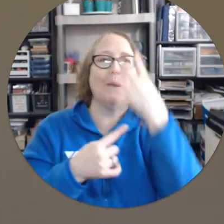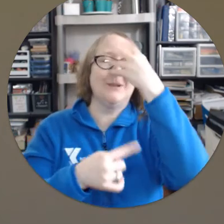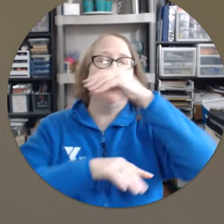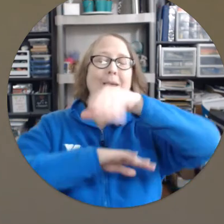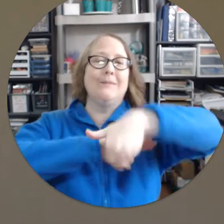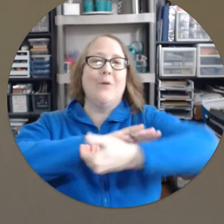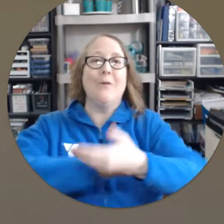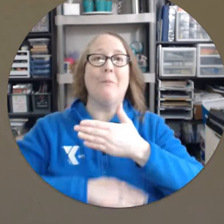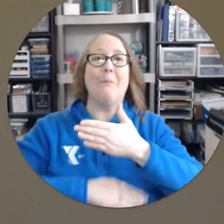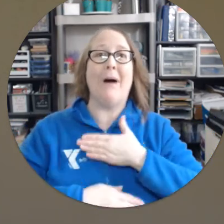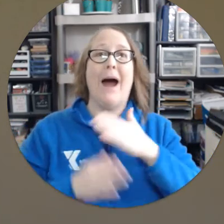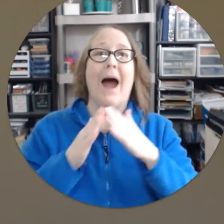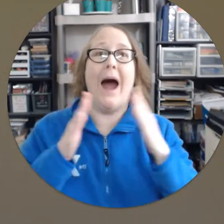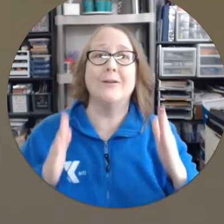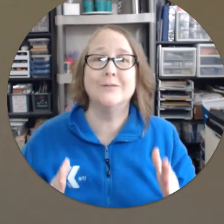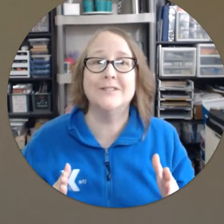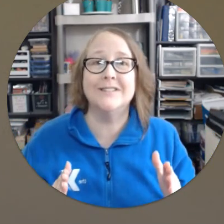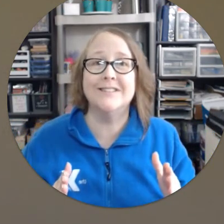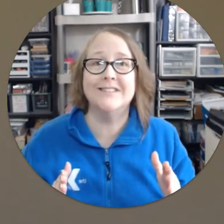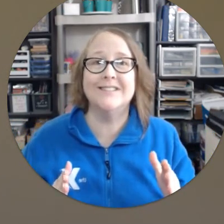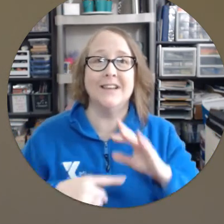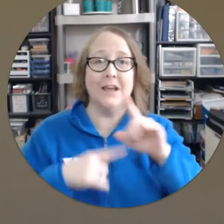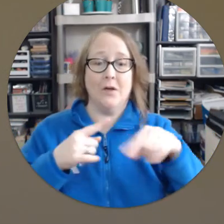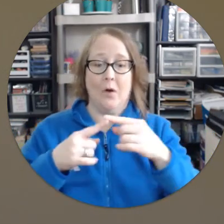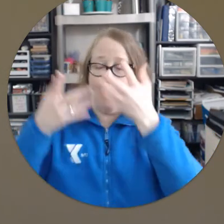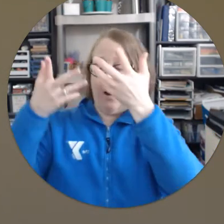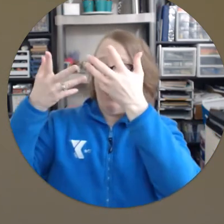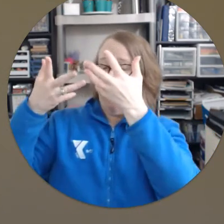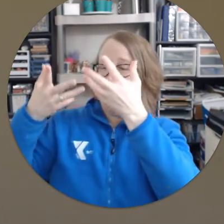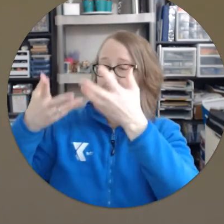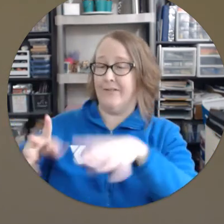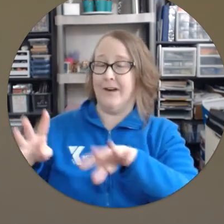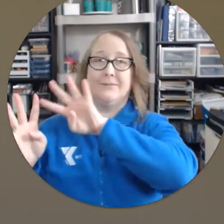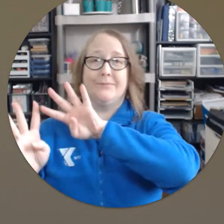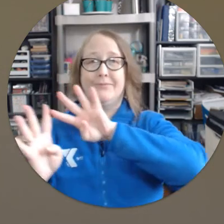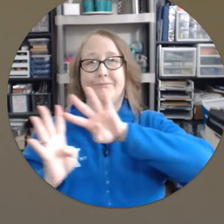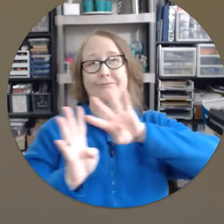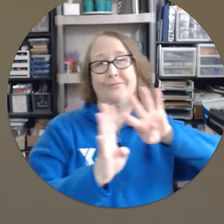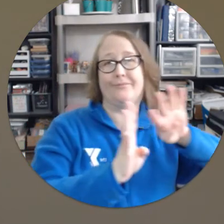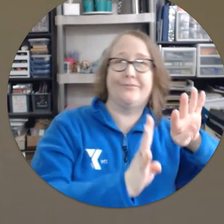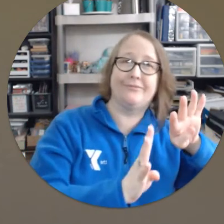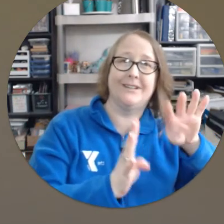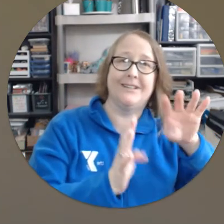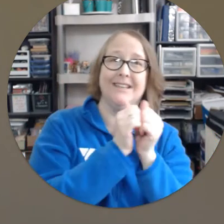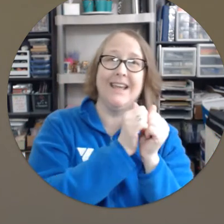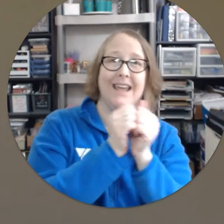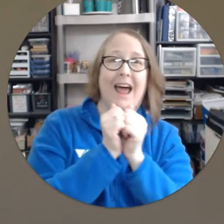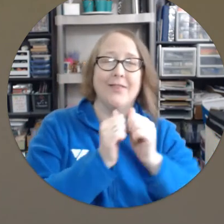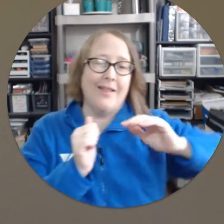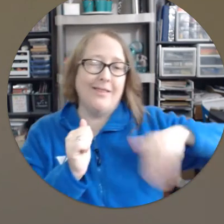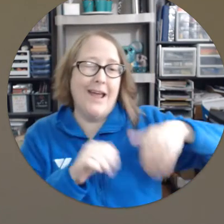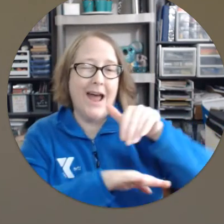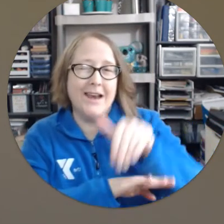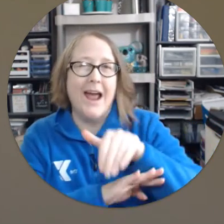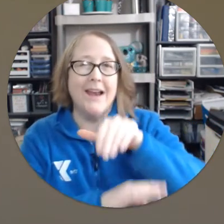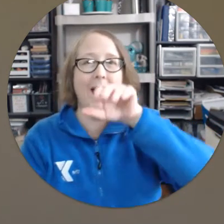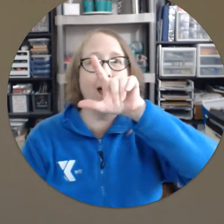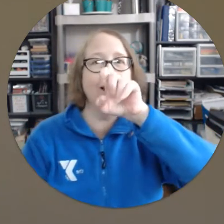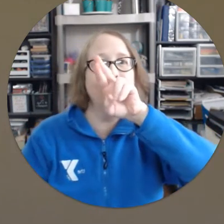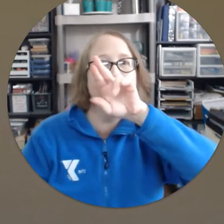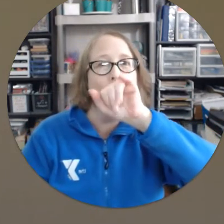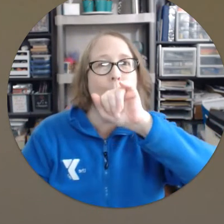we finally all went out the gate together, late at night, Leora's mother tucked